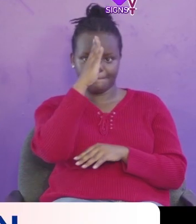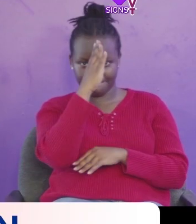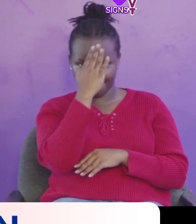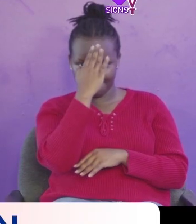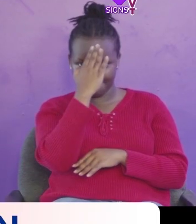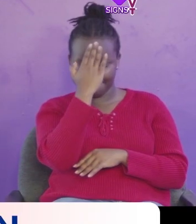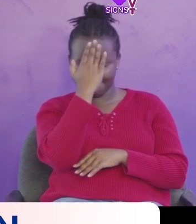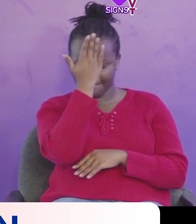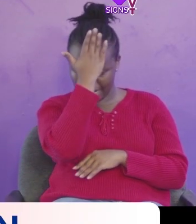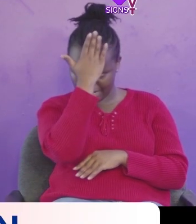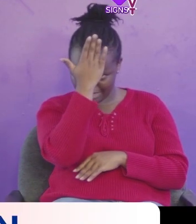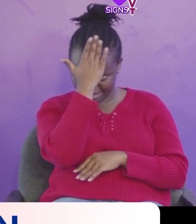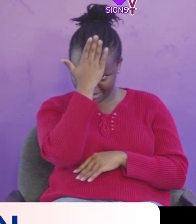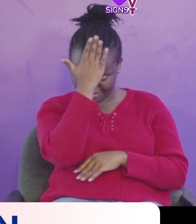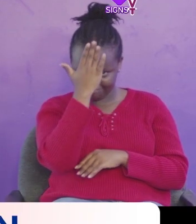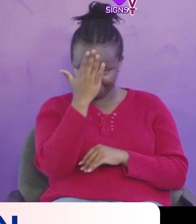tingatinga.